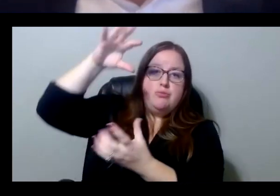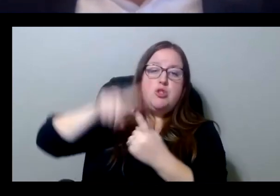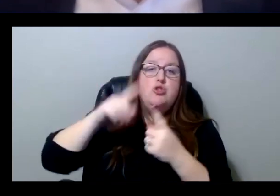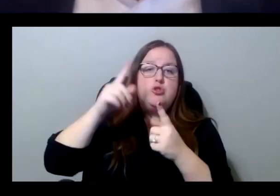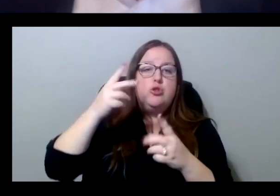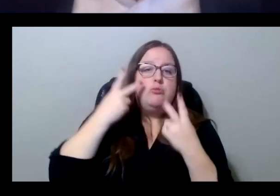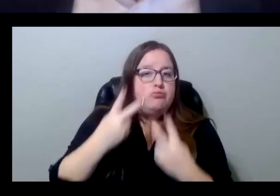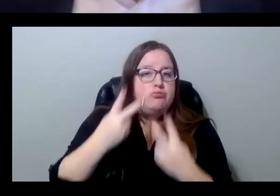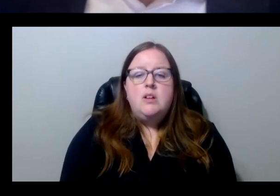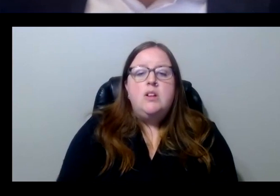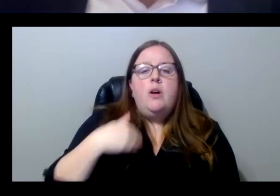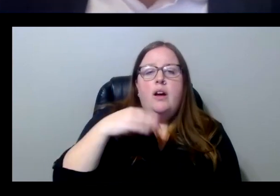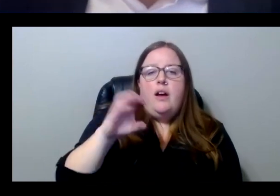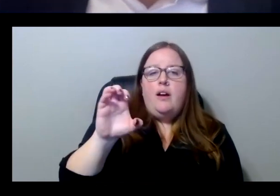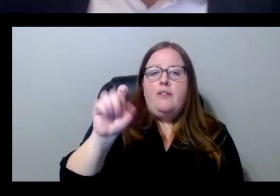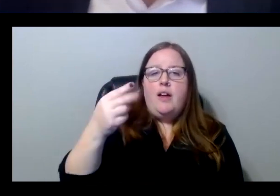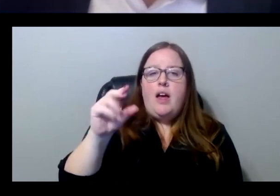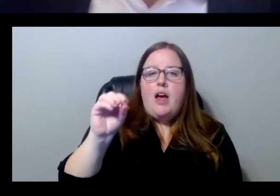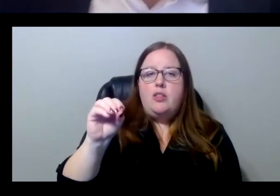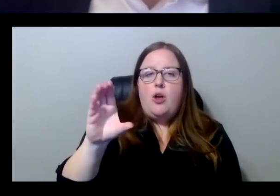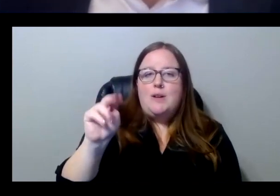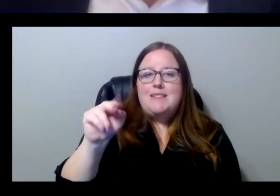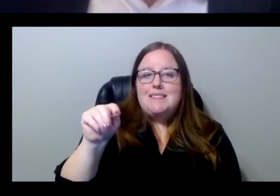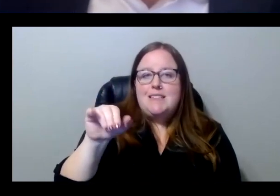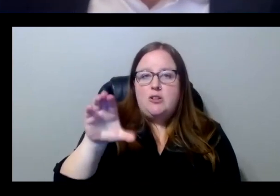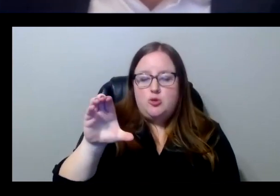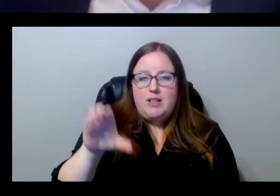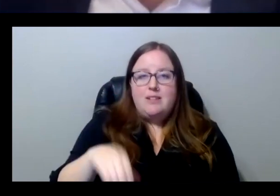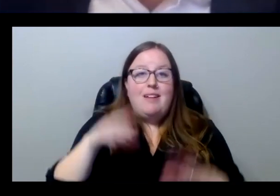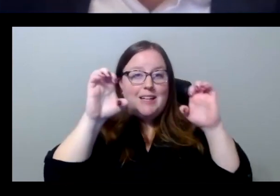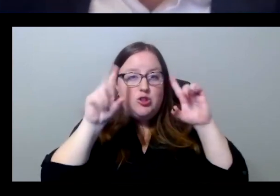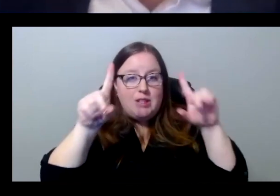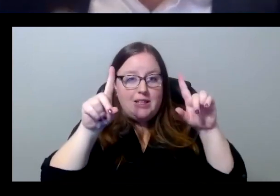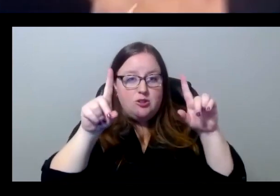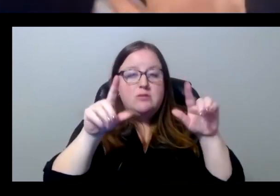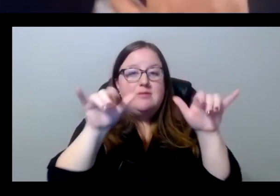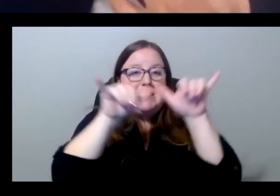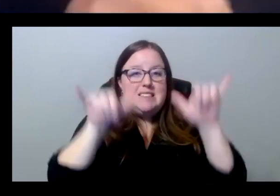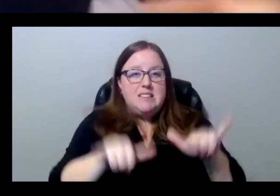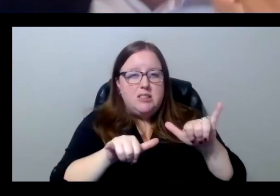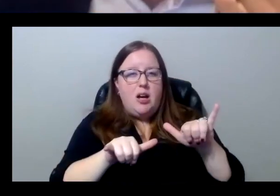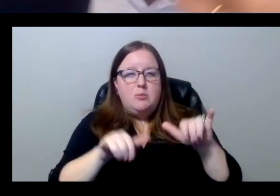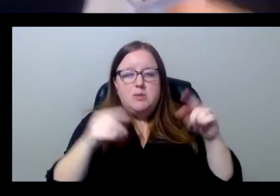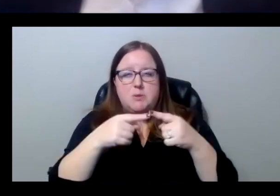to 35,000 Bosniaks were murdered, and these are civilians during the war.